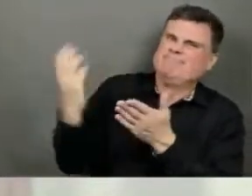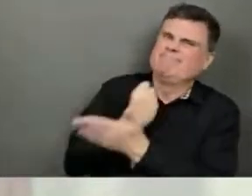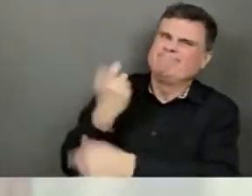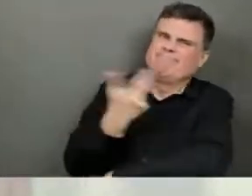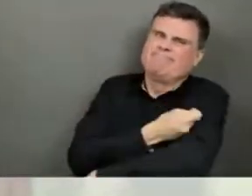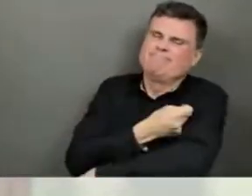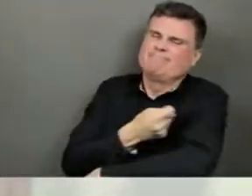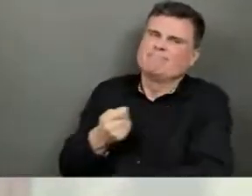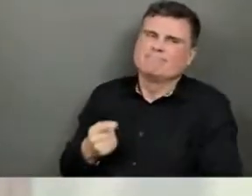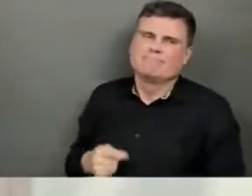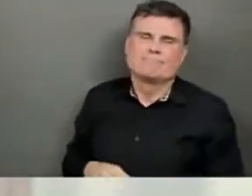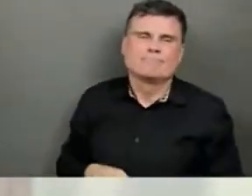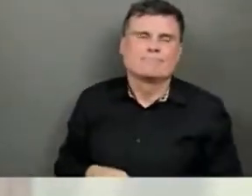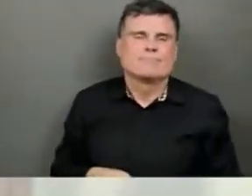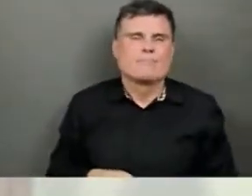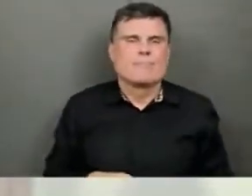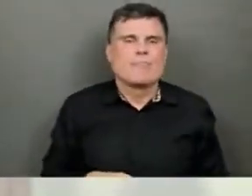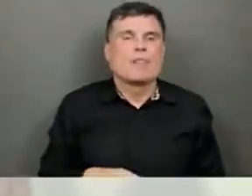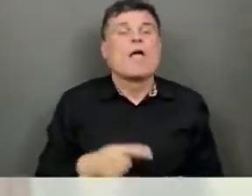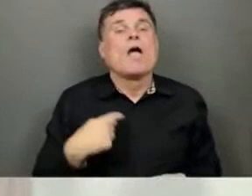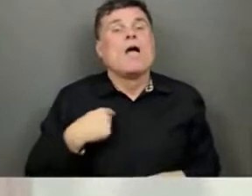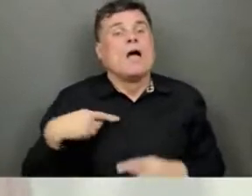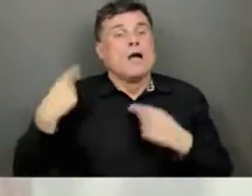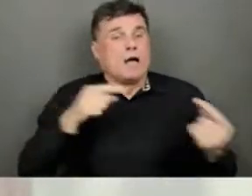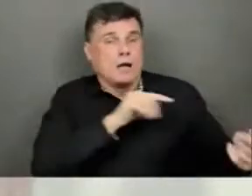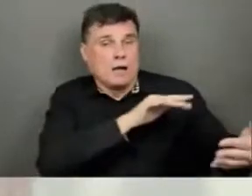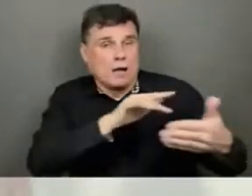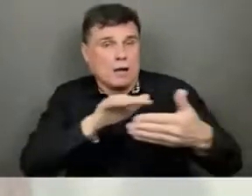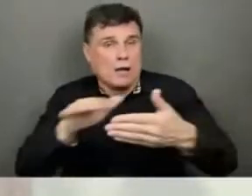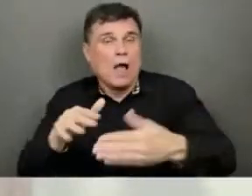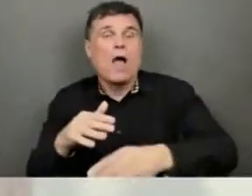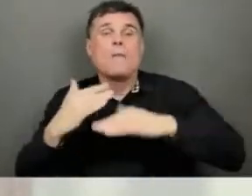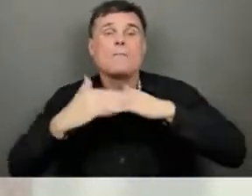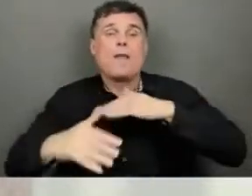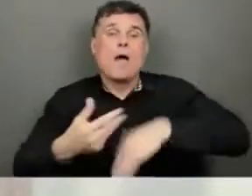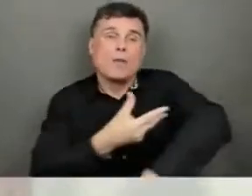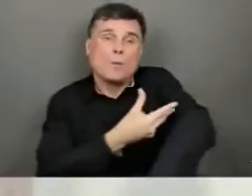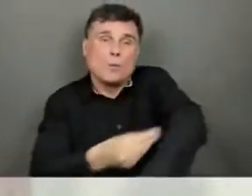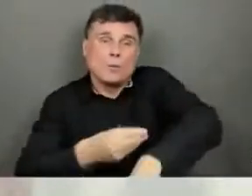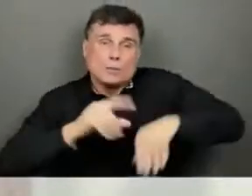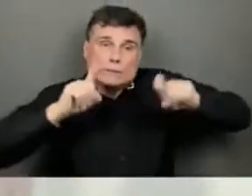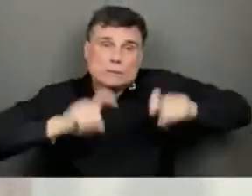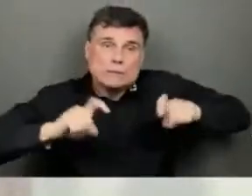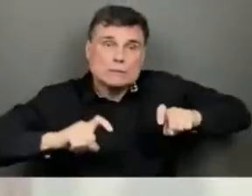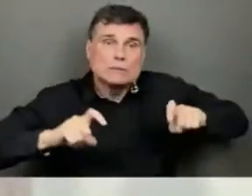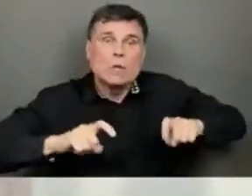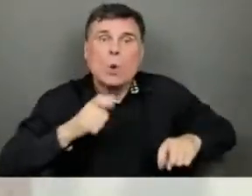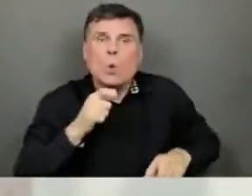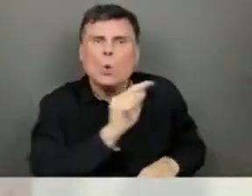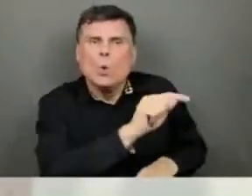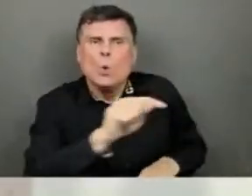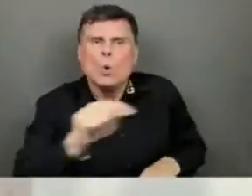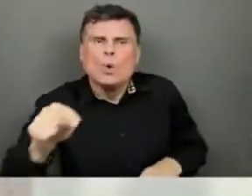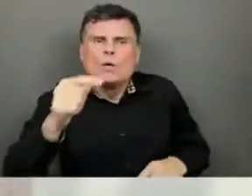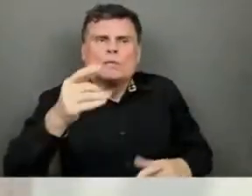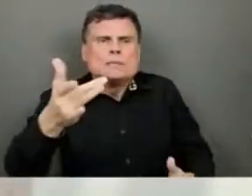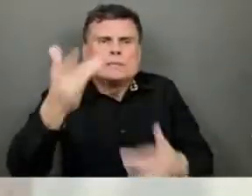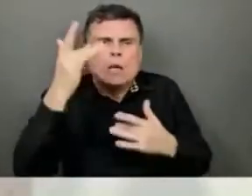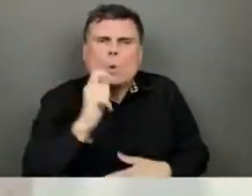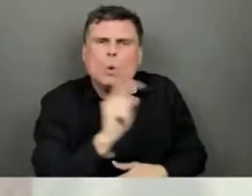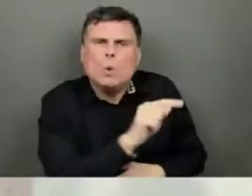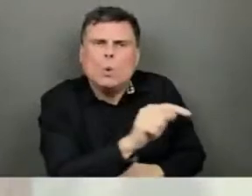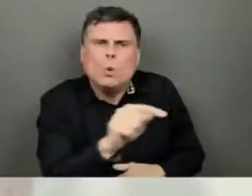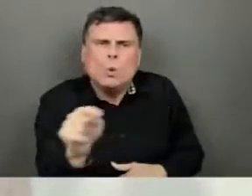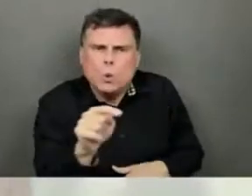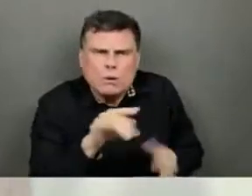seroprevalence data, so what that tells us, and that tells us that across the age spectrum, we have a really high level of immunity that's,